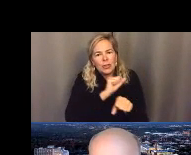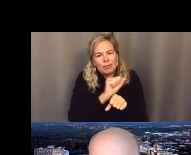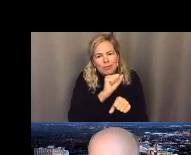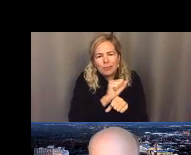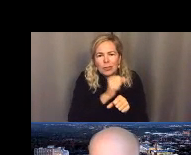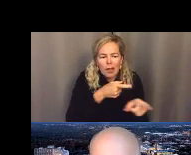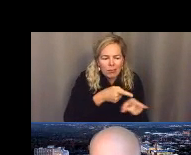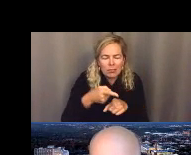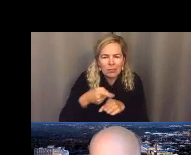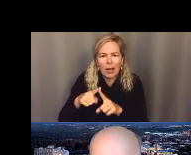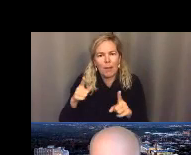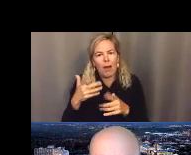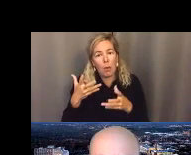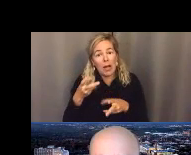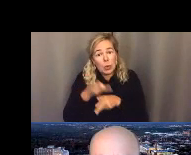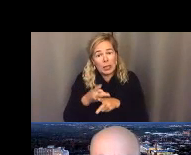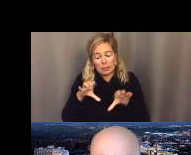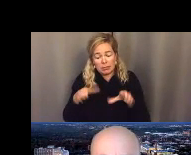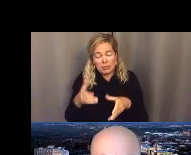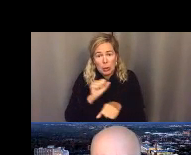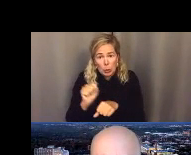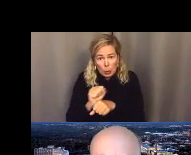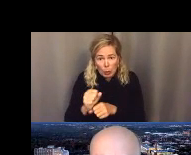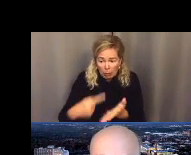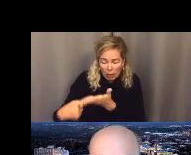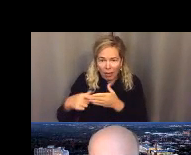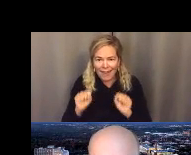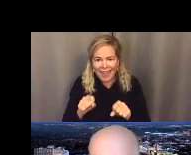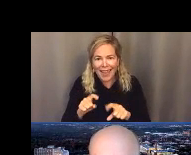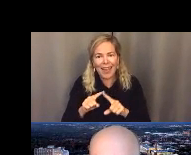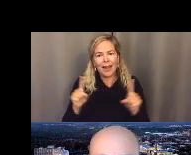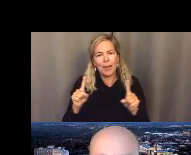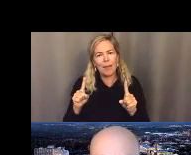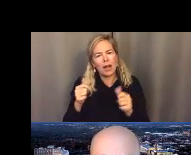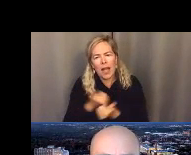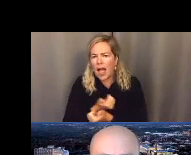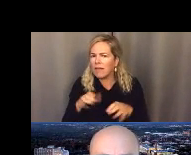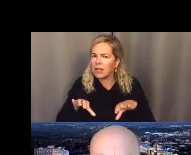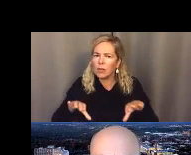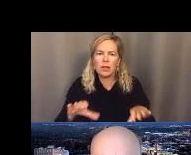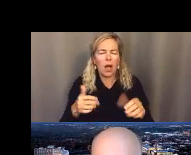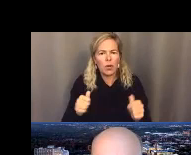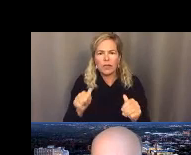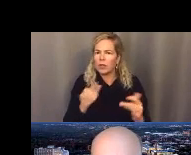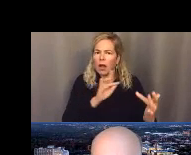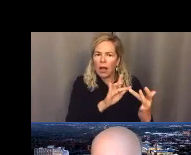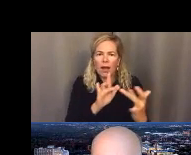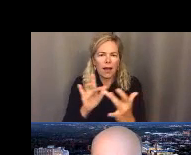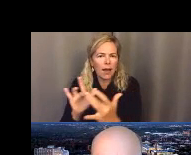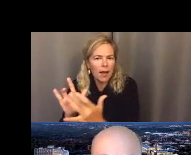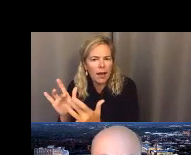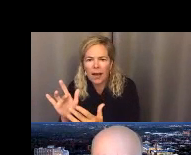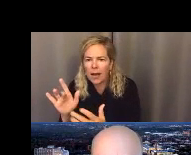task force small enough where we could meet regularly and get going. But everything we've done, we've tried to reach out across job families and get